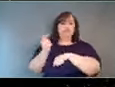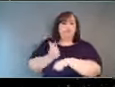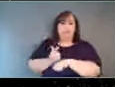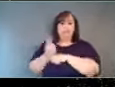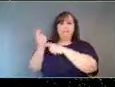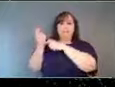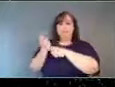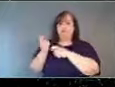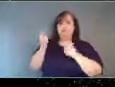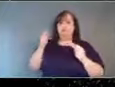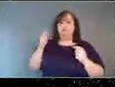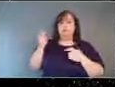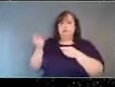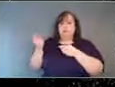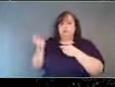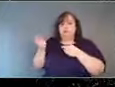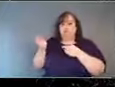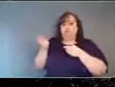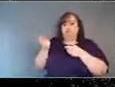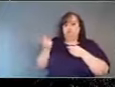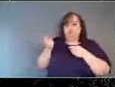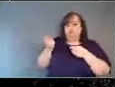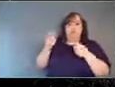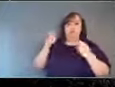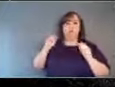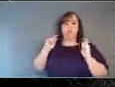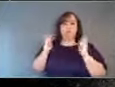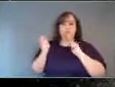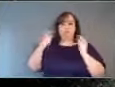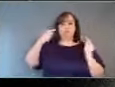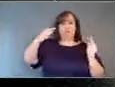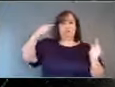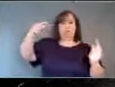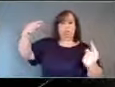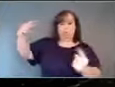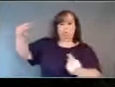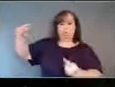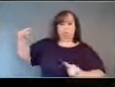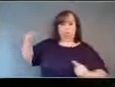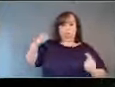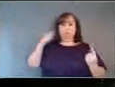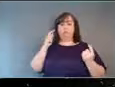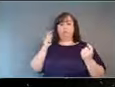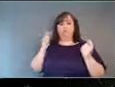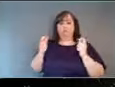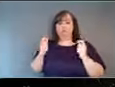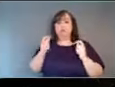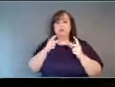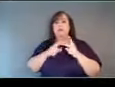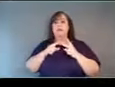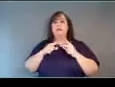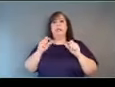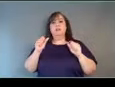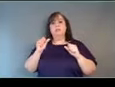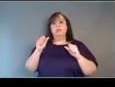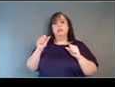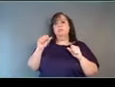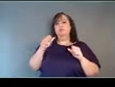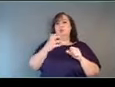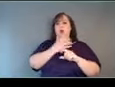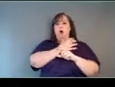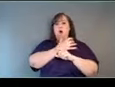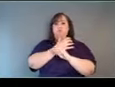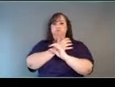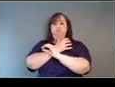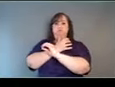change the path of these asteroids in space, as well as impacting them and potentially nudging their paths in